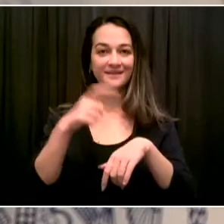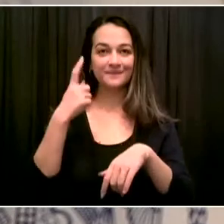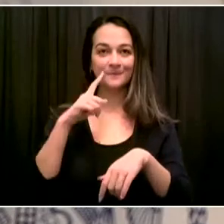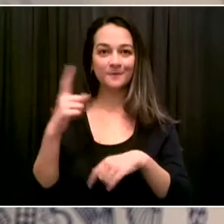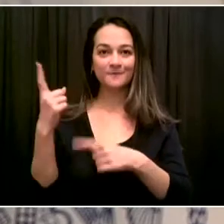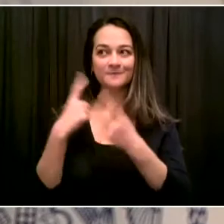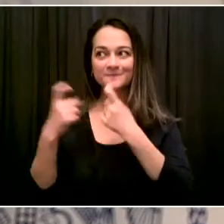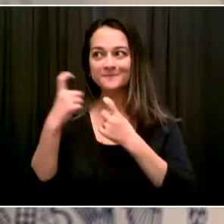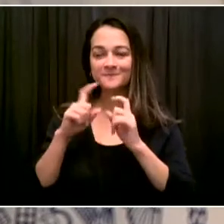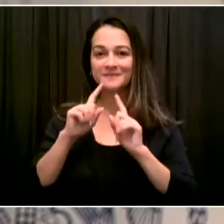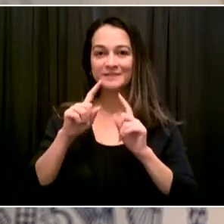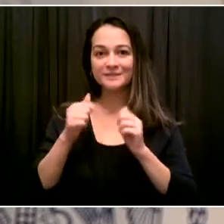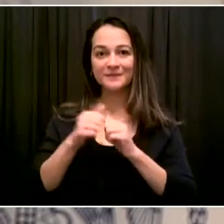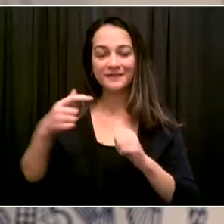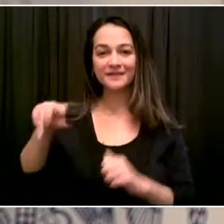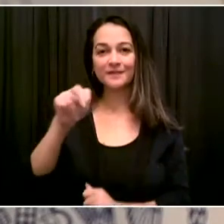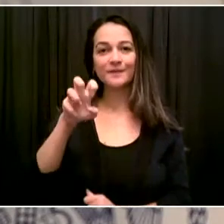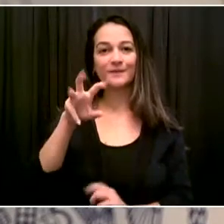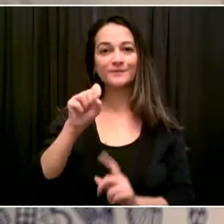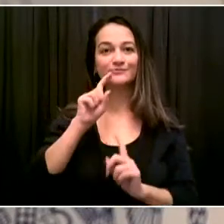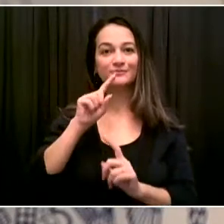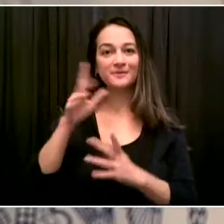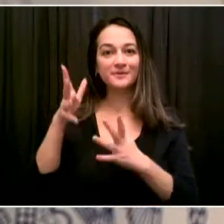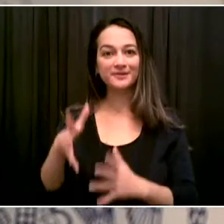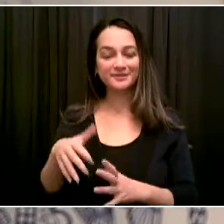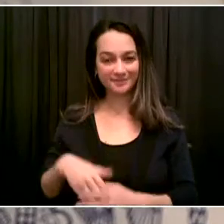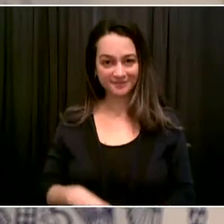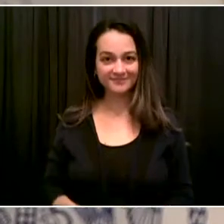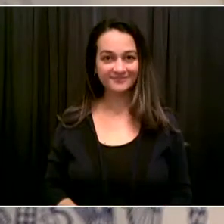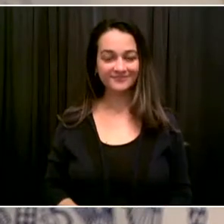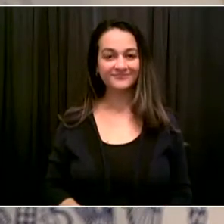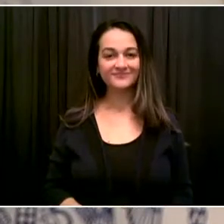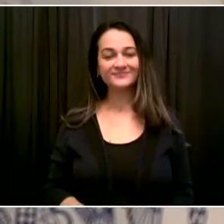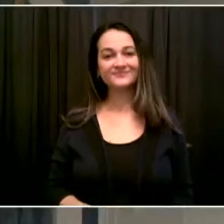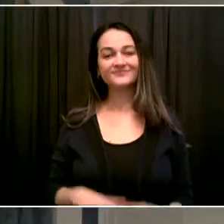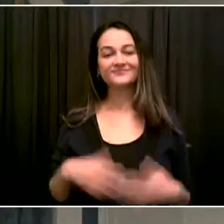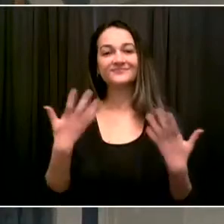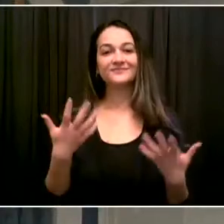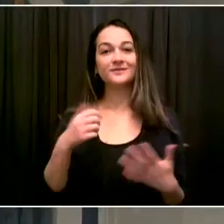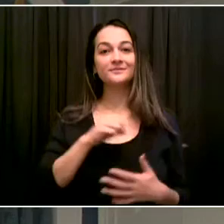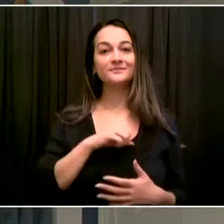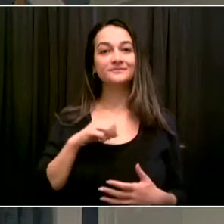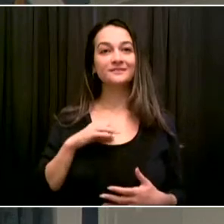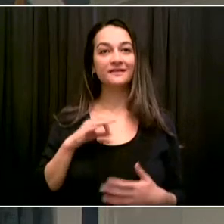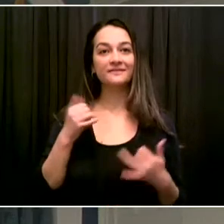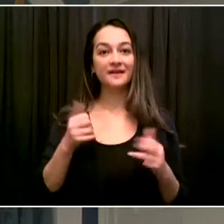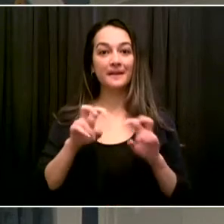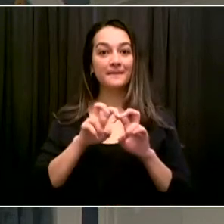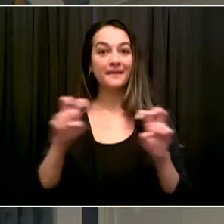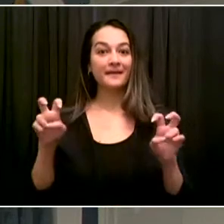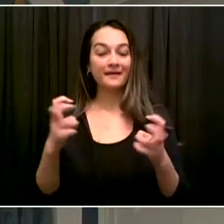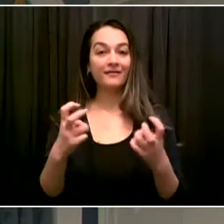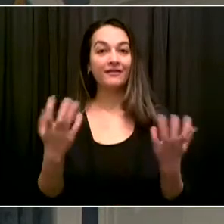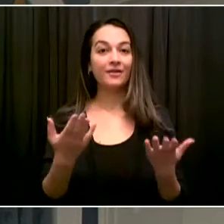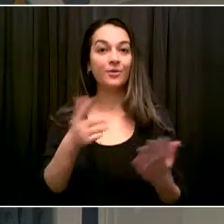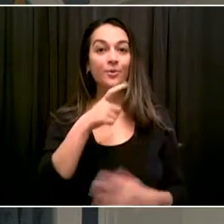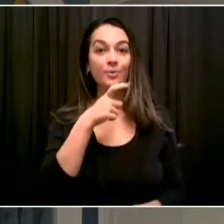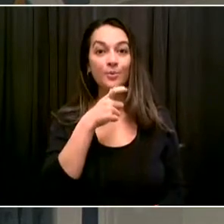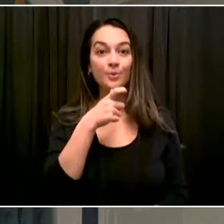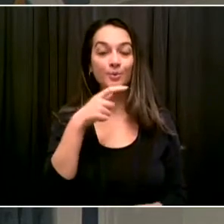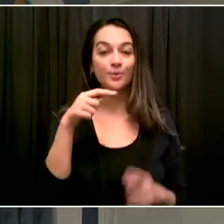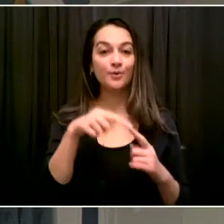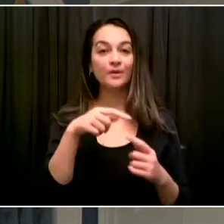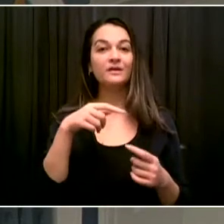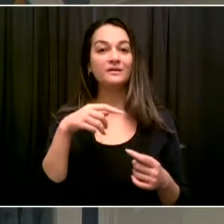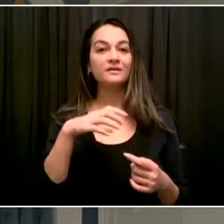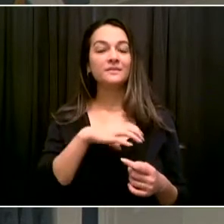media, and please let me know the name and outlet of each journalist. We'll now begin our Q&A. As a reminder, we're joined today by Commissioner Gutman, by